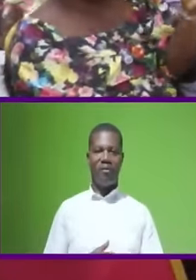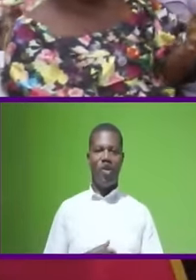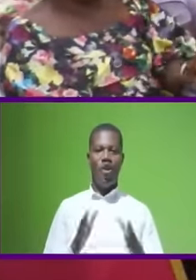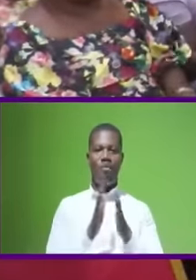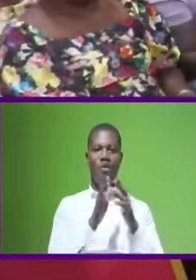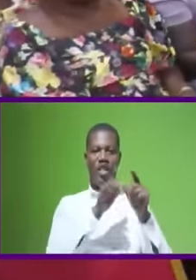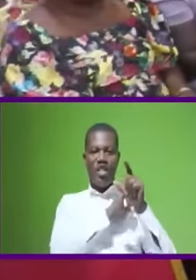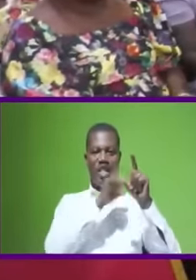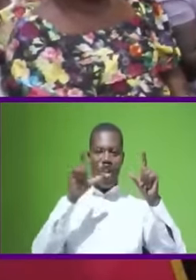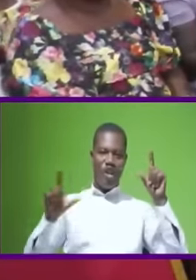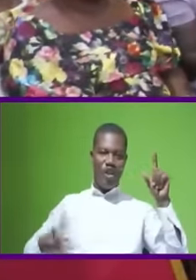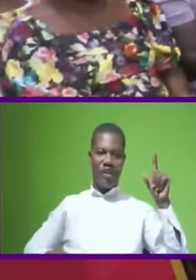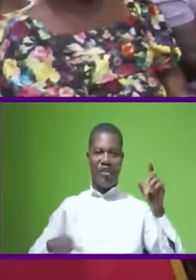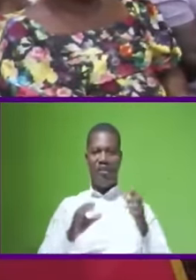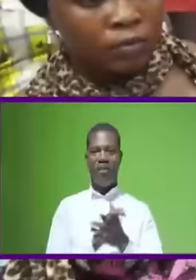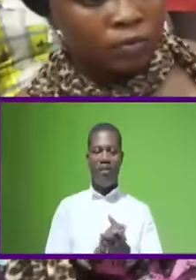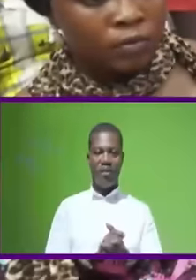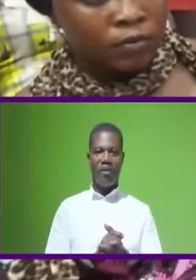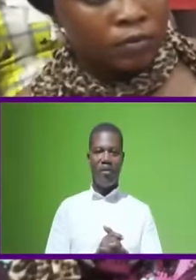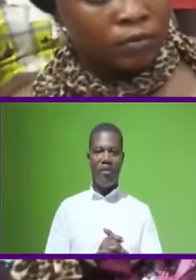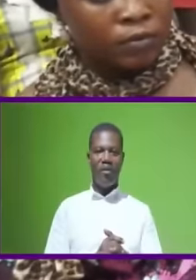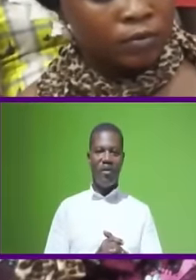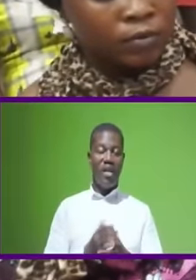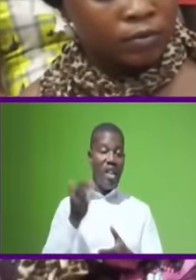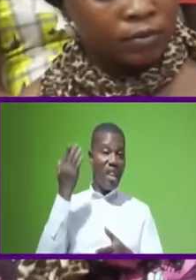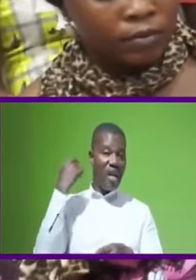Praise the Lord. Hallelujah.